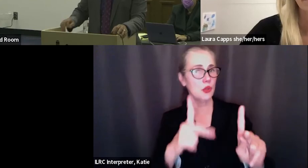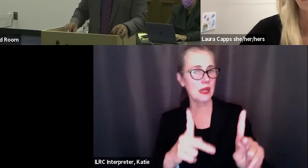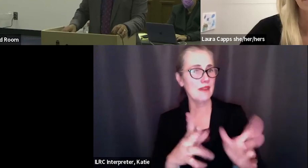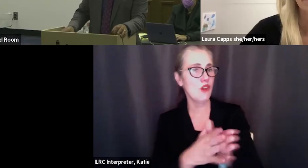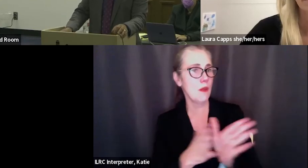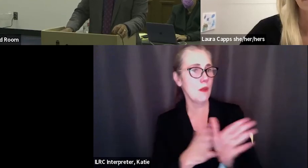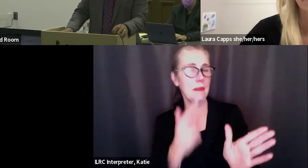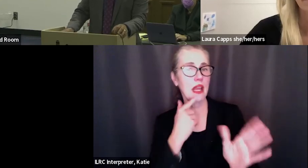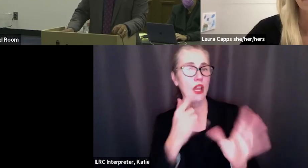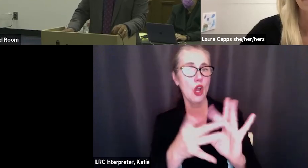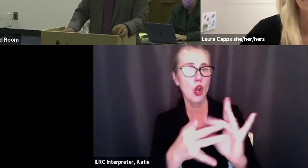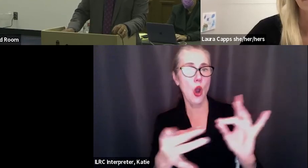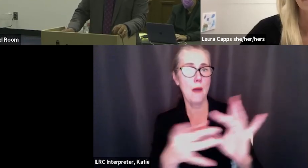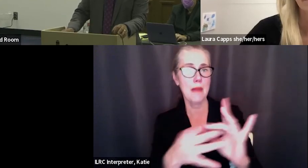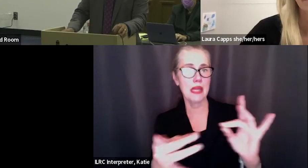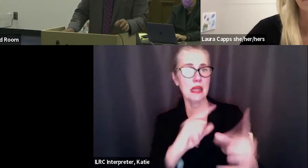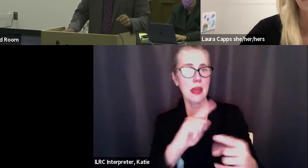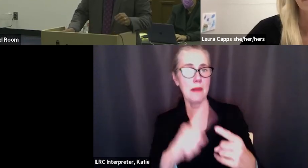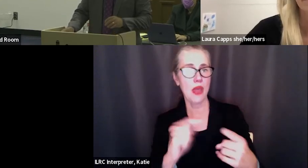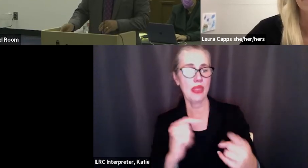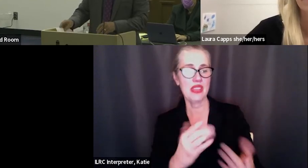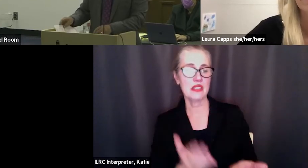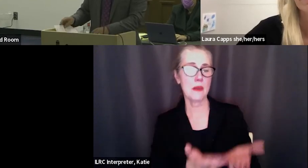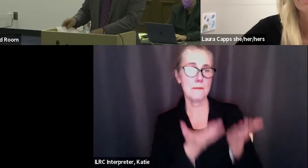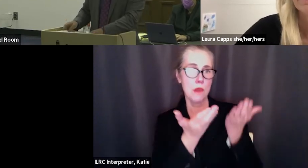on this particular proposal